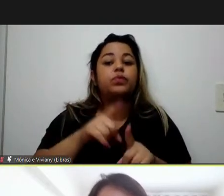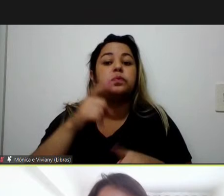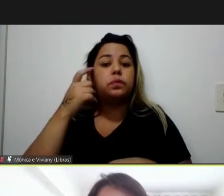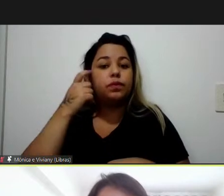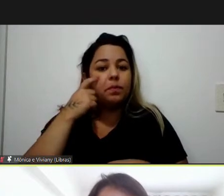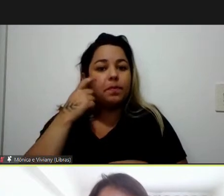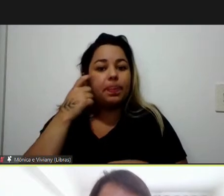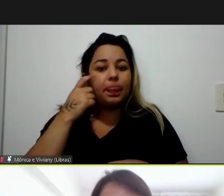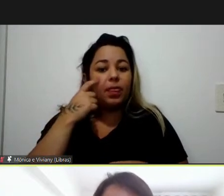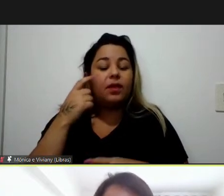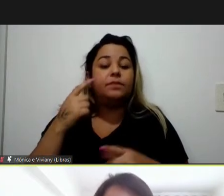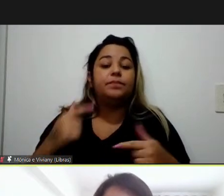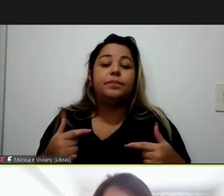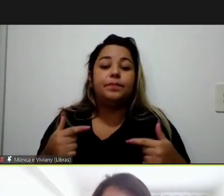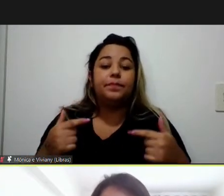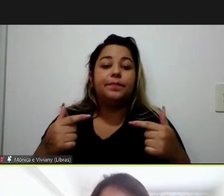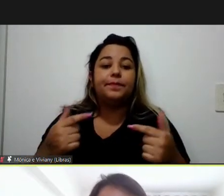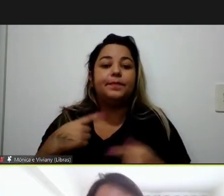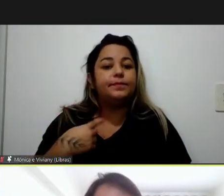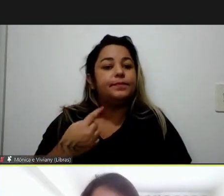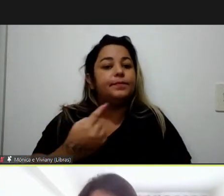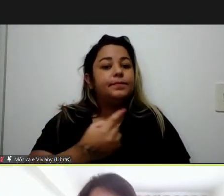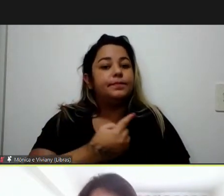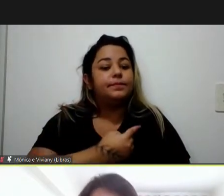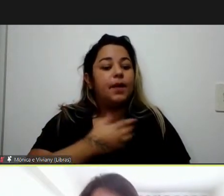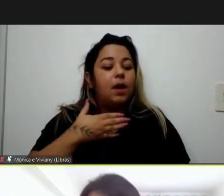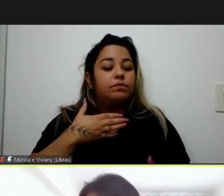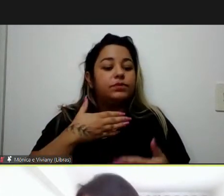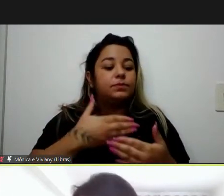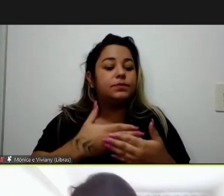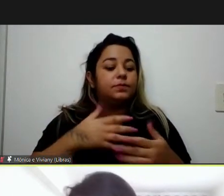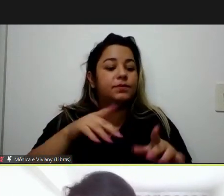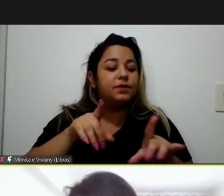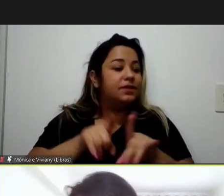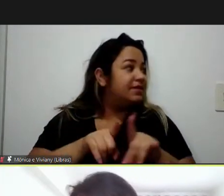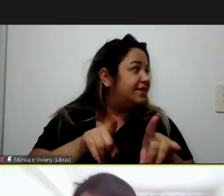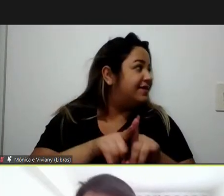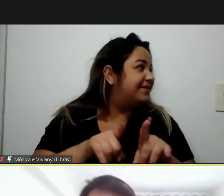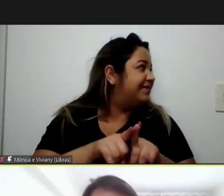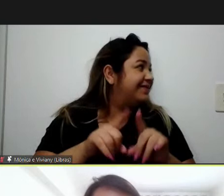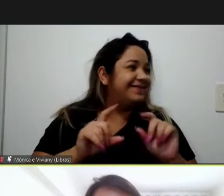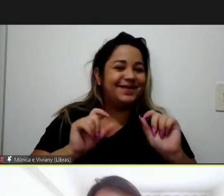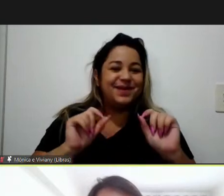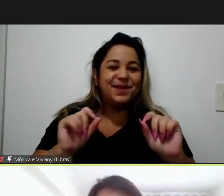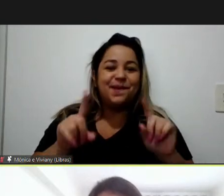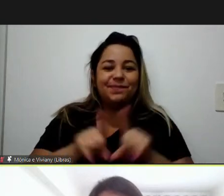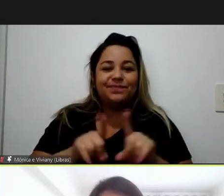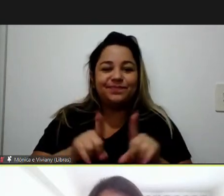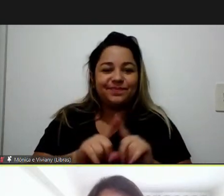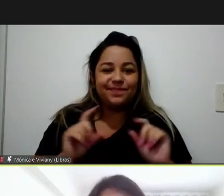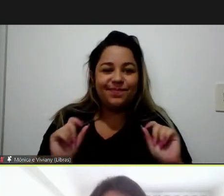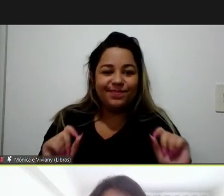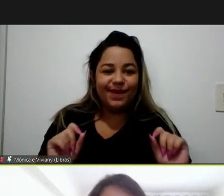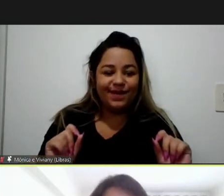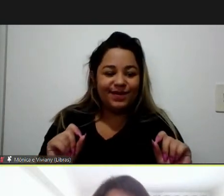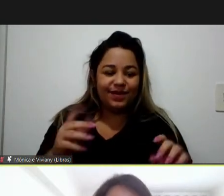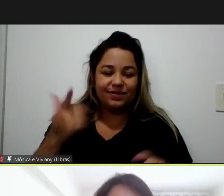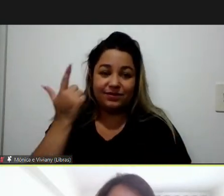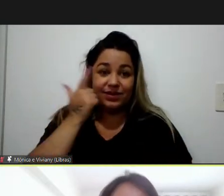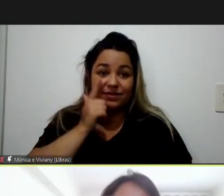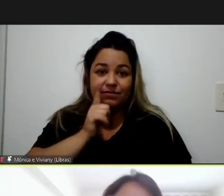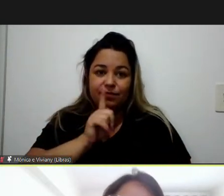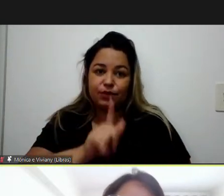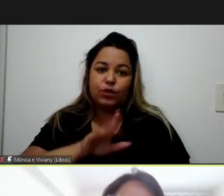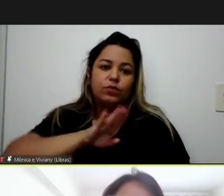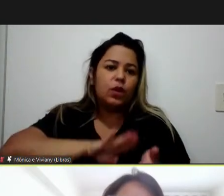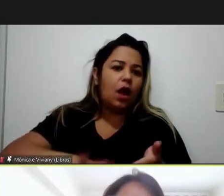for the people to have access to it? So this is our challenge, what we have close to us and which maybe would help directly for us